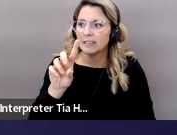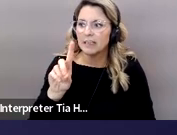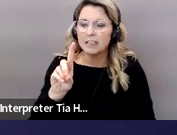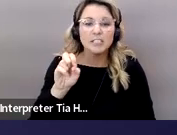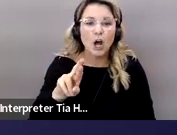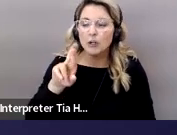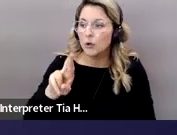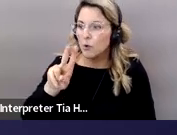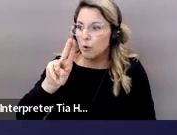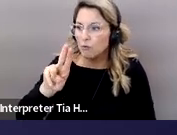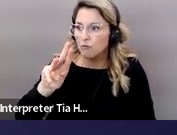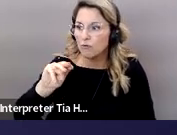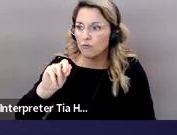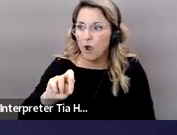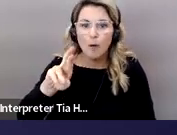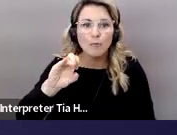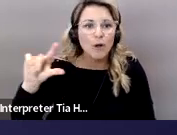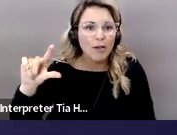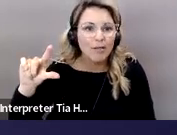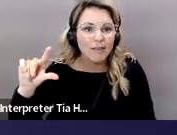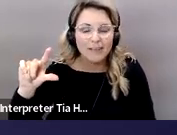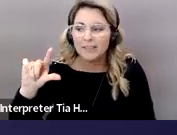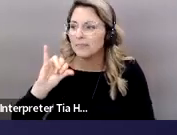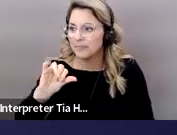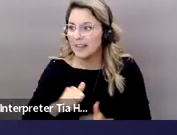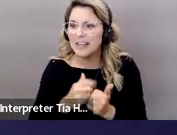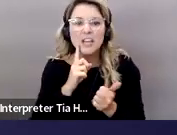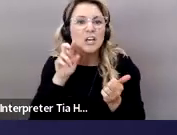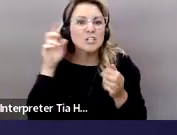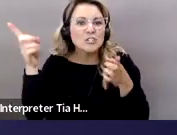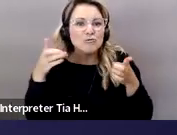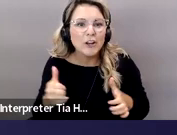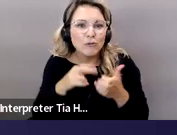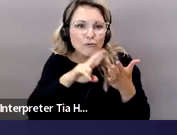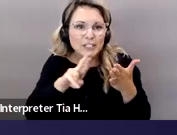Well, thank you, Dr. Bauer. That's one of the more enthusiastic